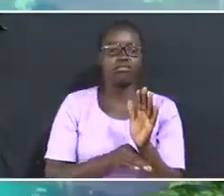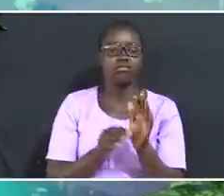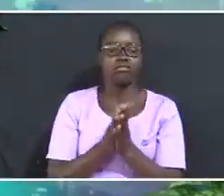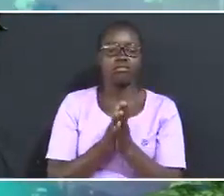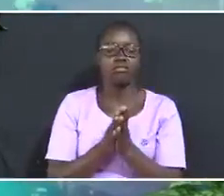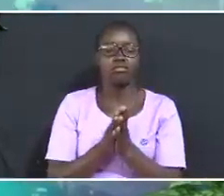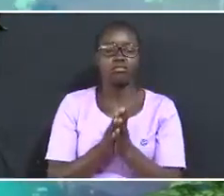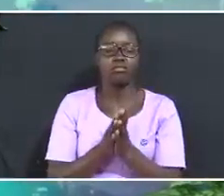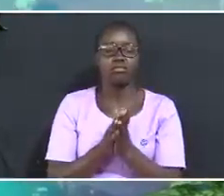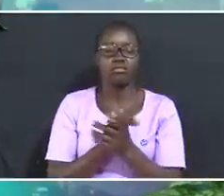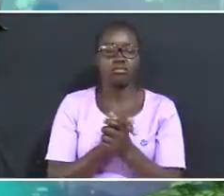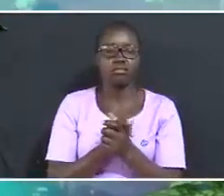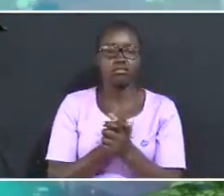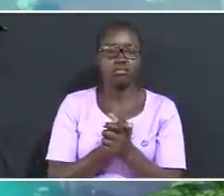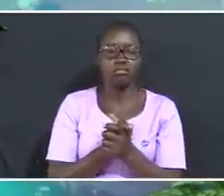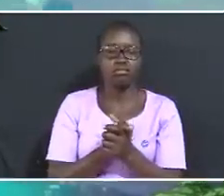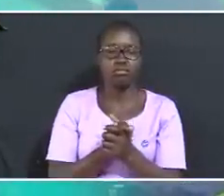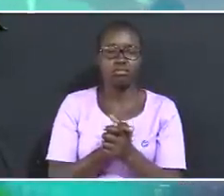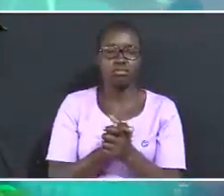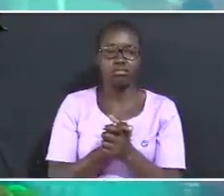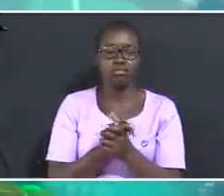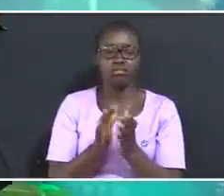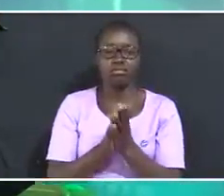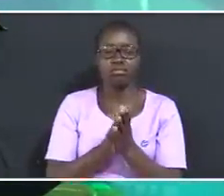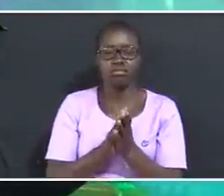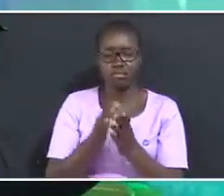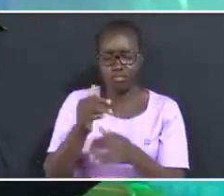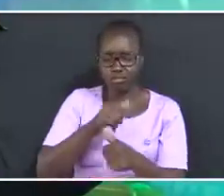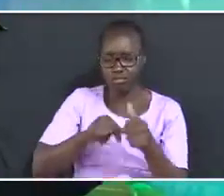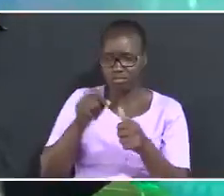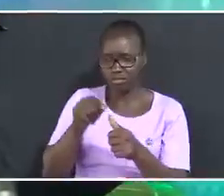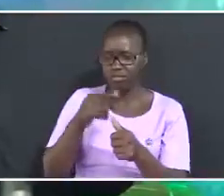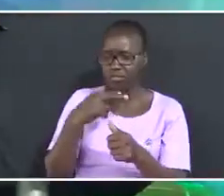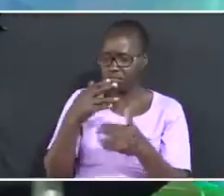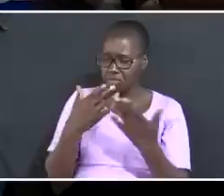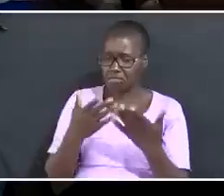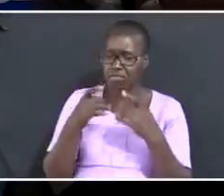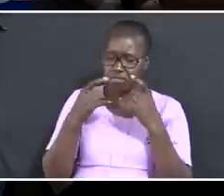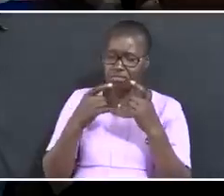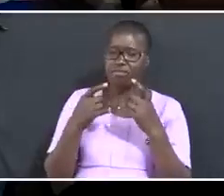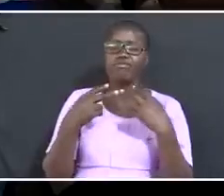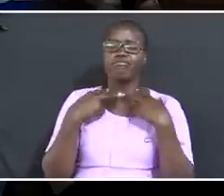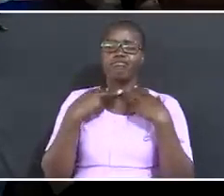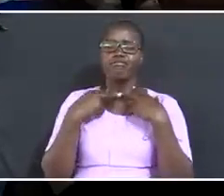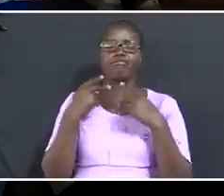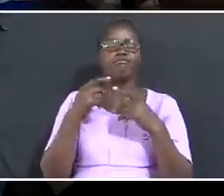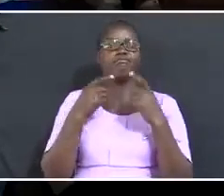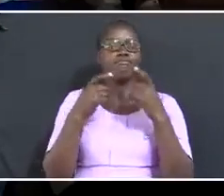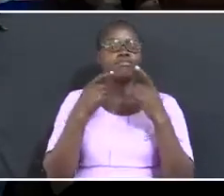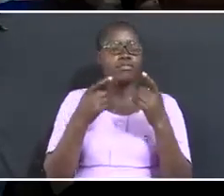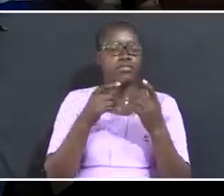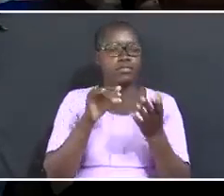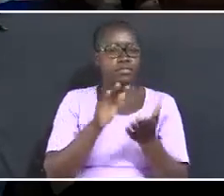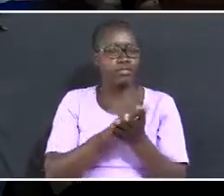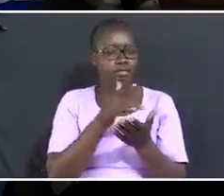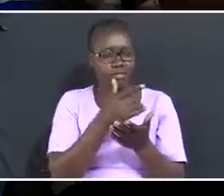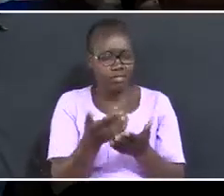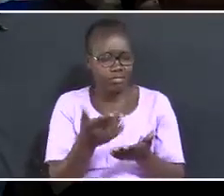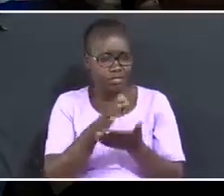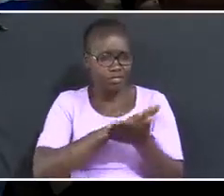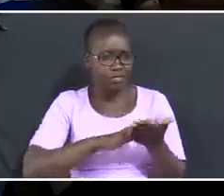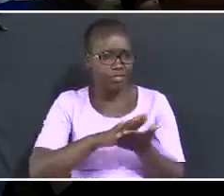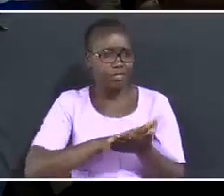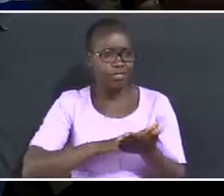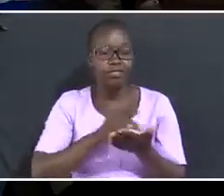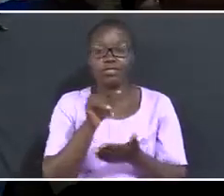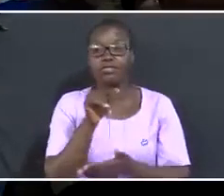surrounds this fact, that whoever sins is a slave of sin. That is the basis